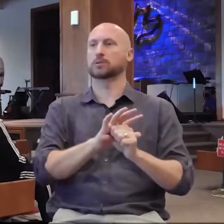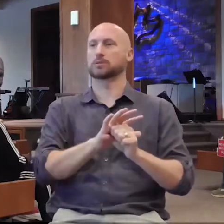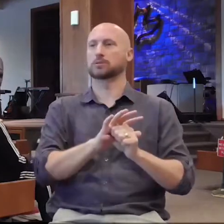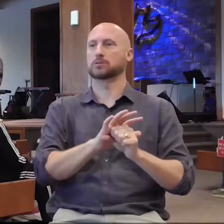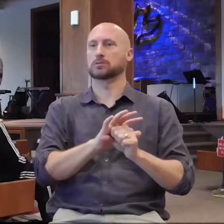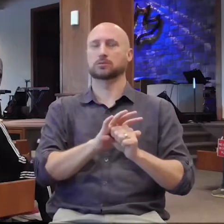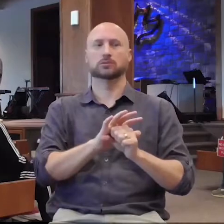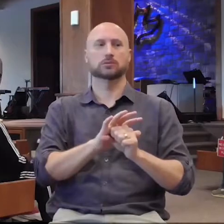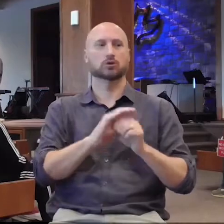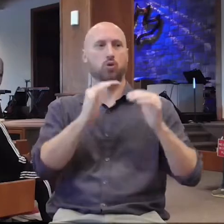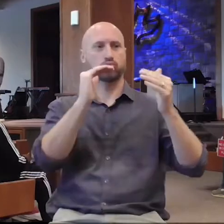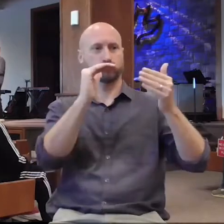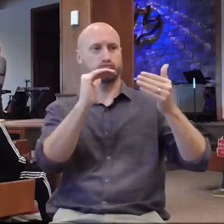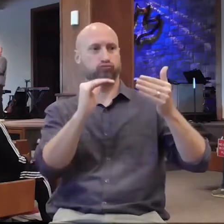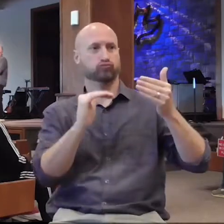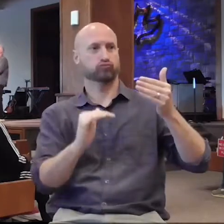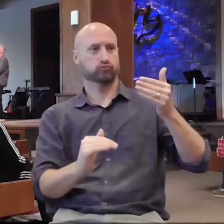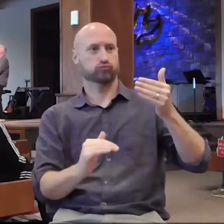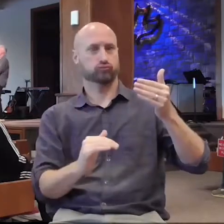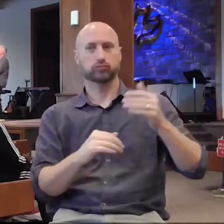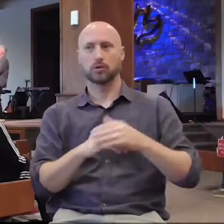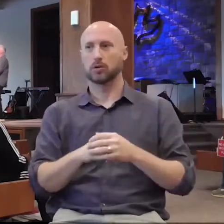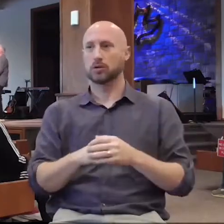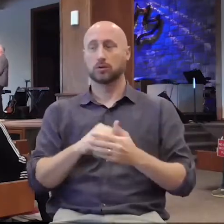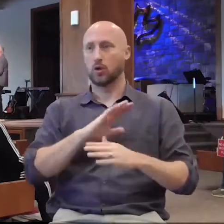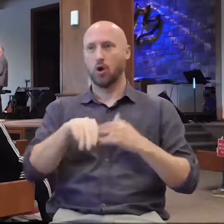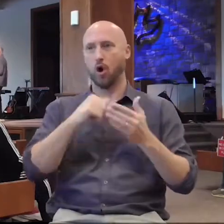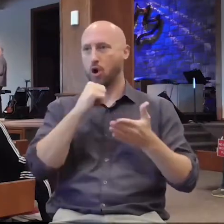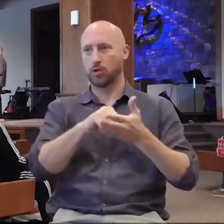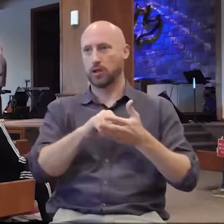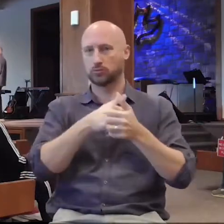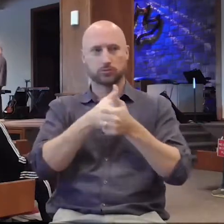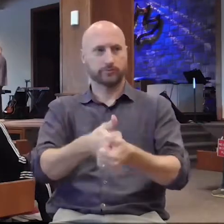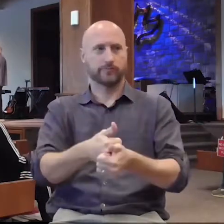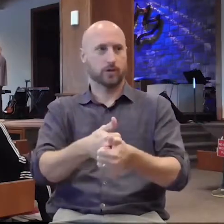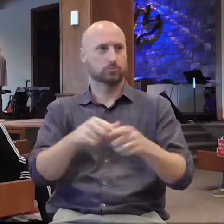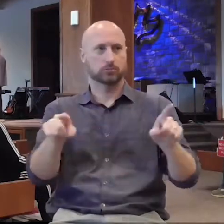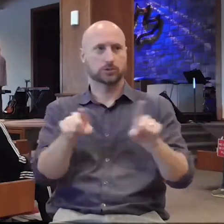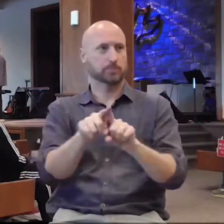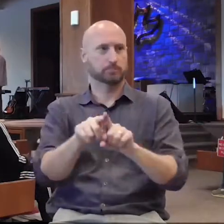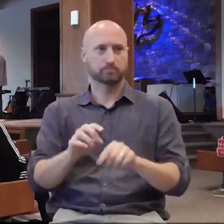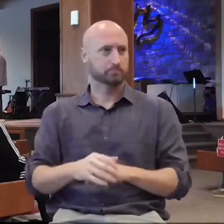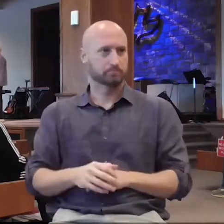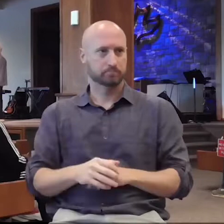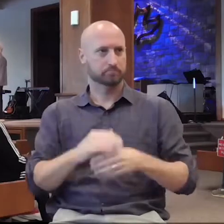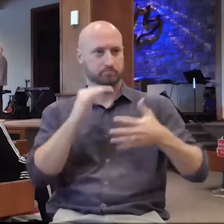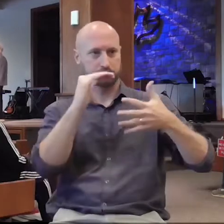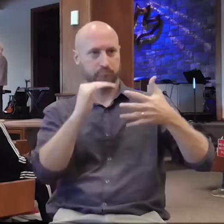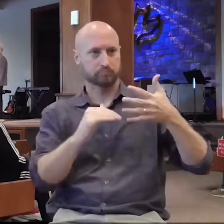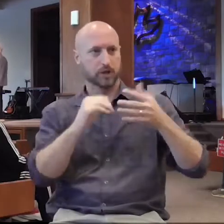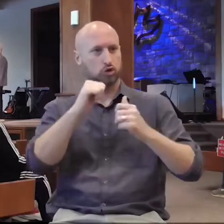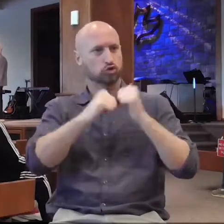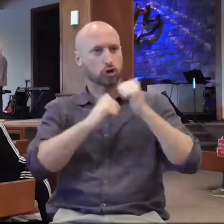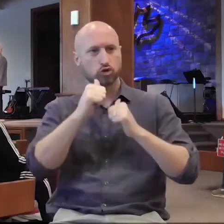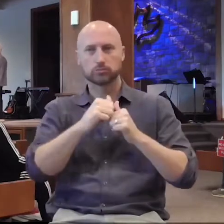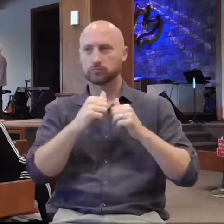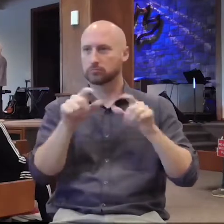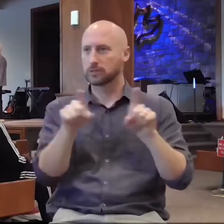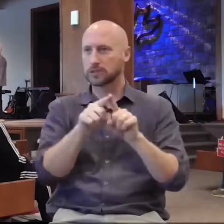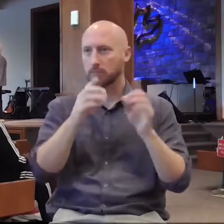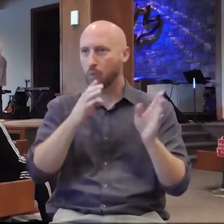of all fall, you know, there's two, I think, where the promise is before the correction, but they kind of all follow the same